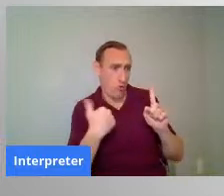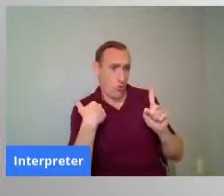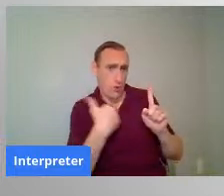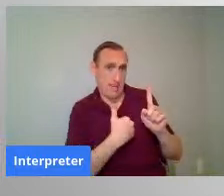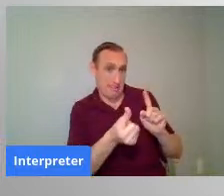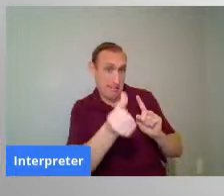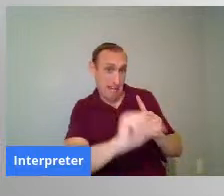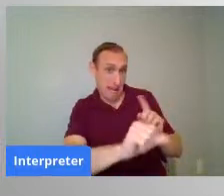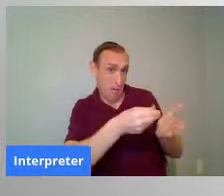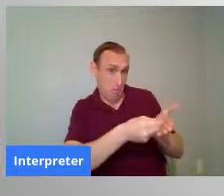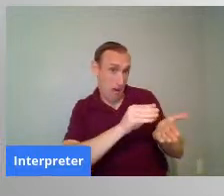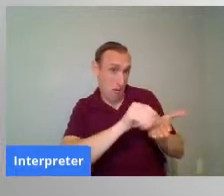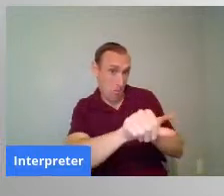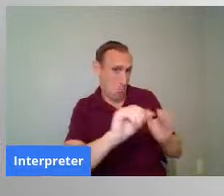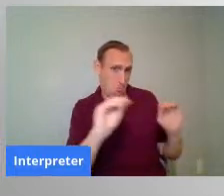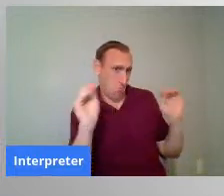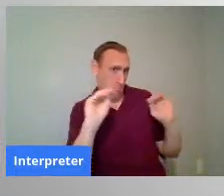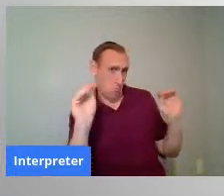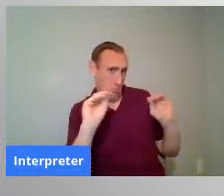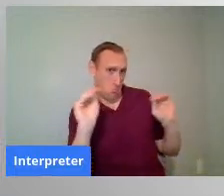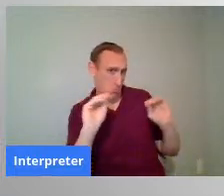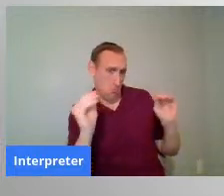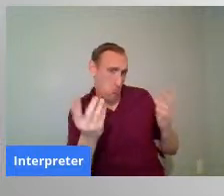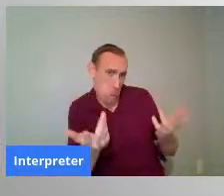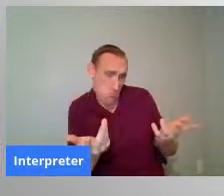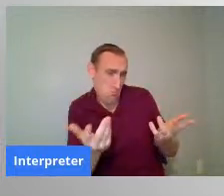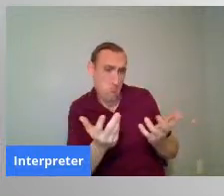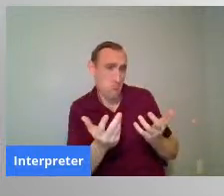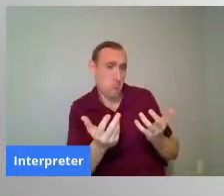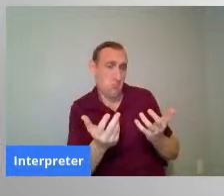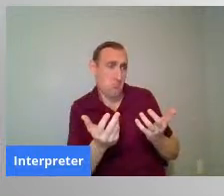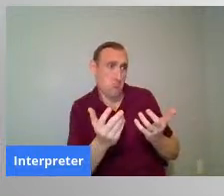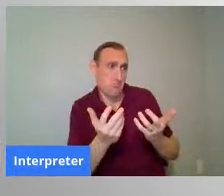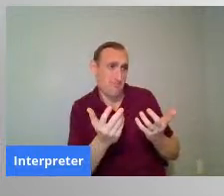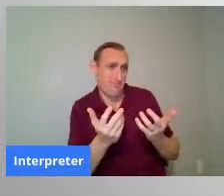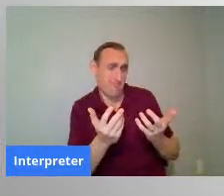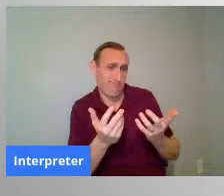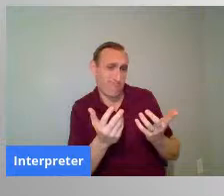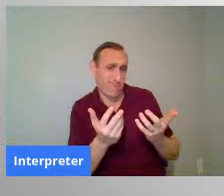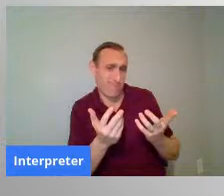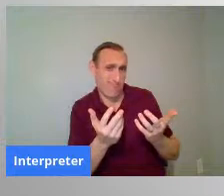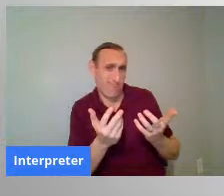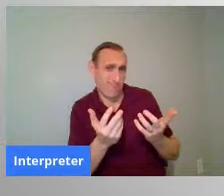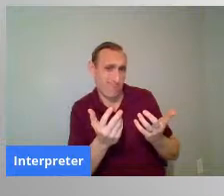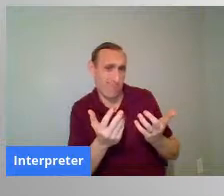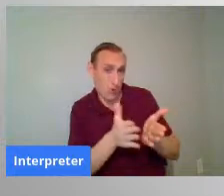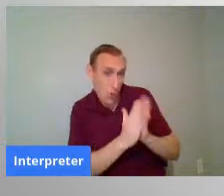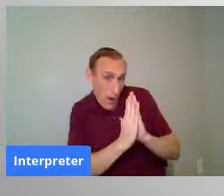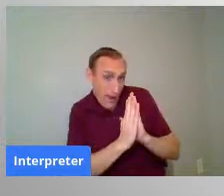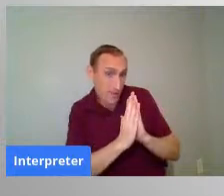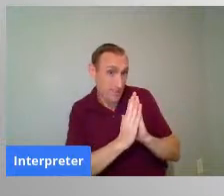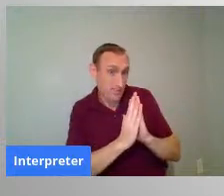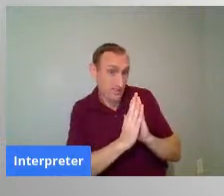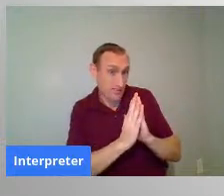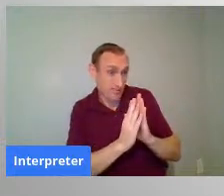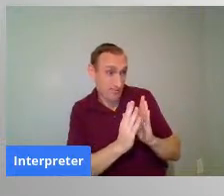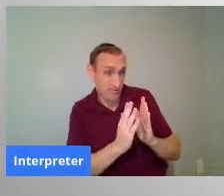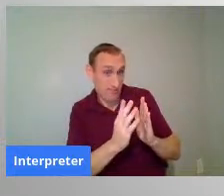requests that have come to me specifically around supporting the need for outdoor